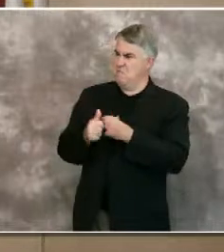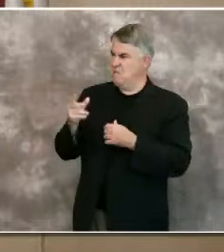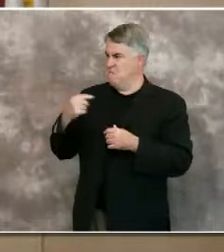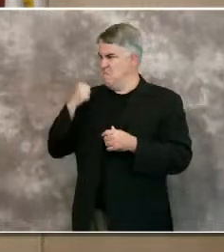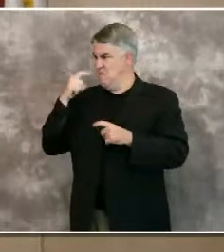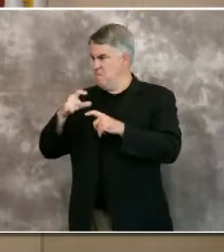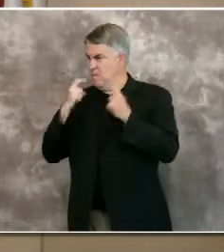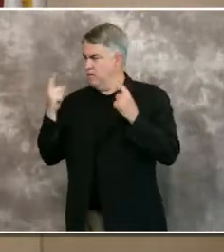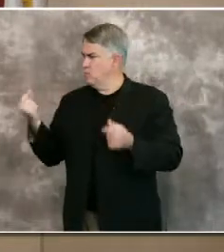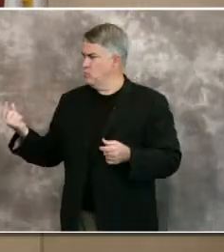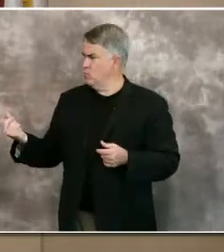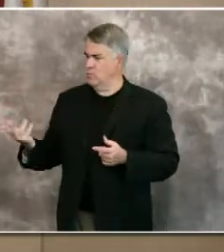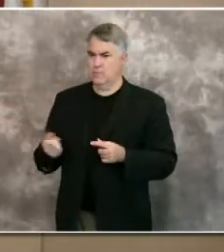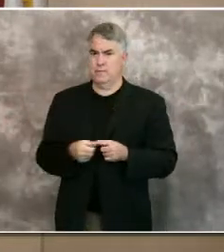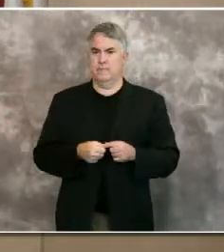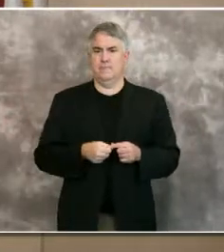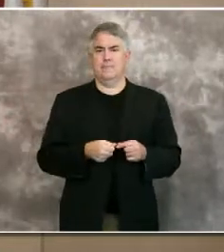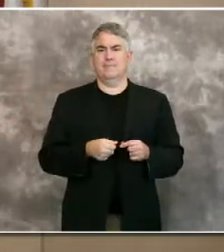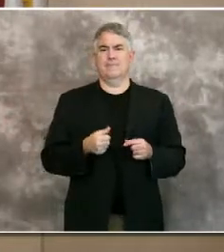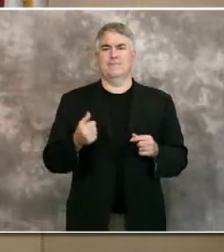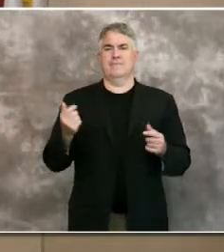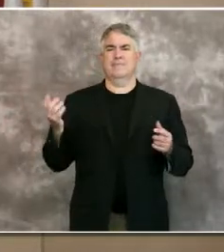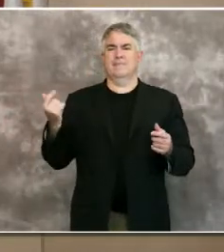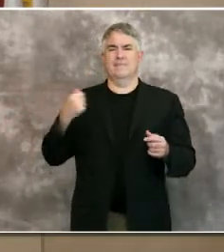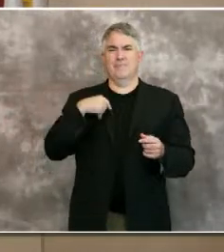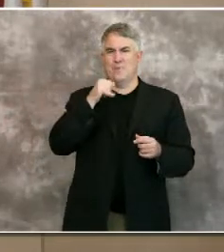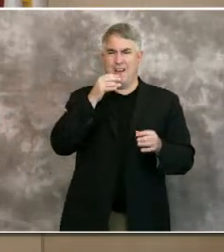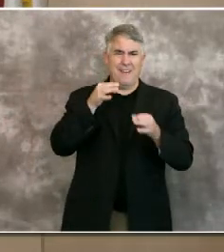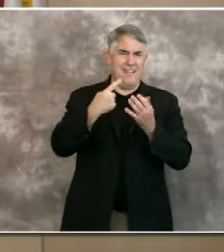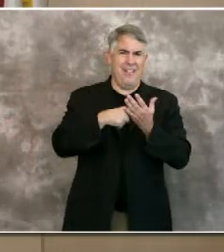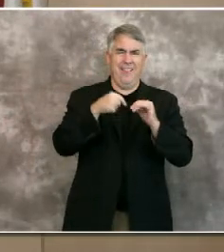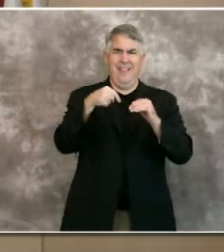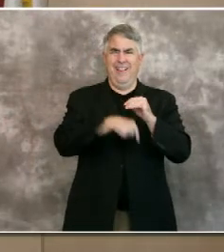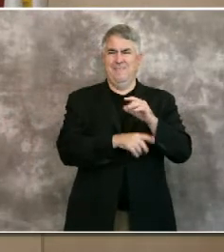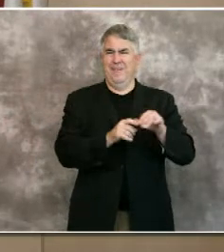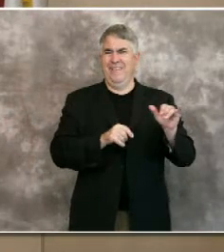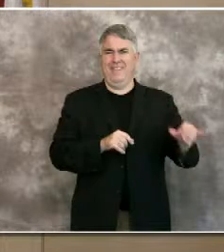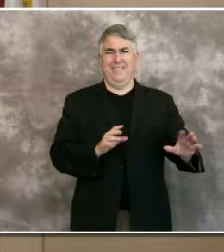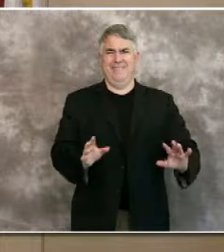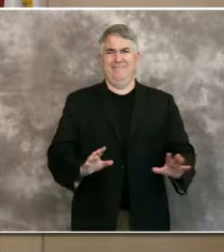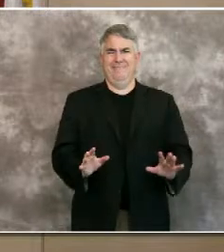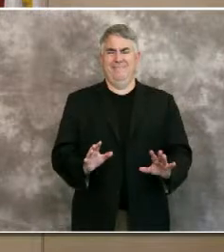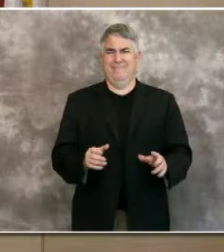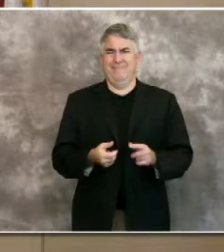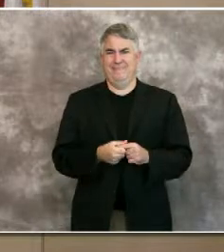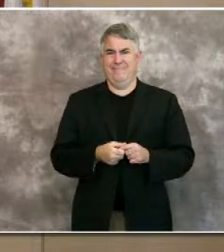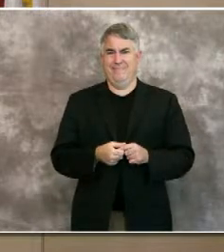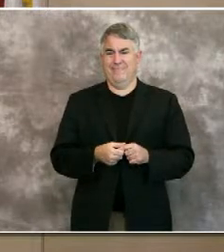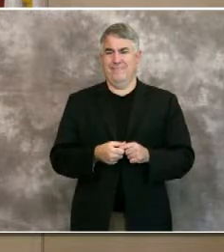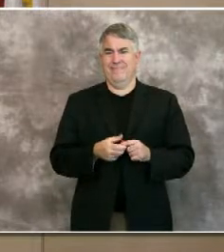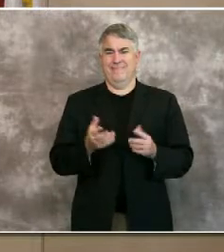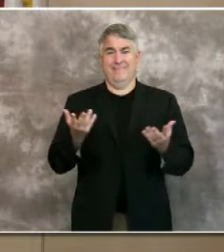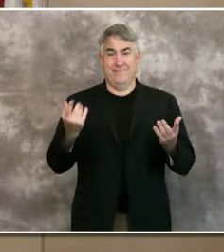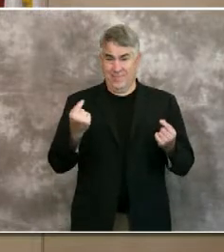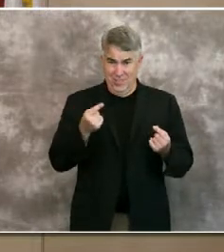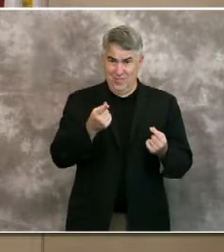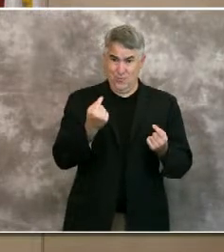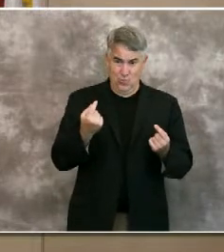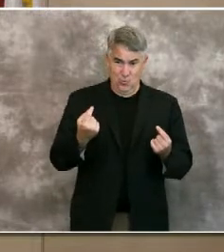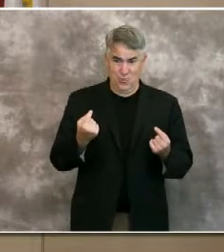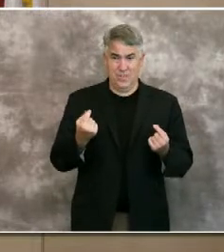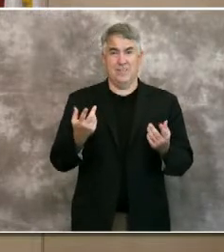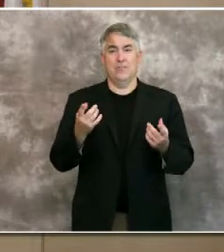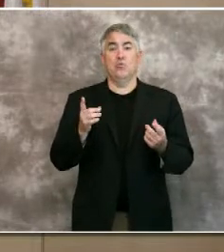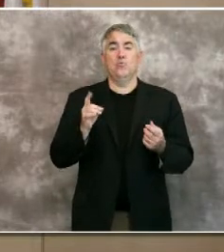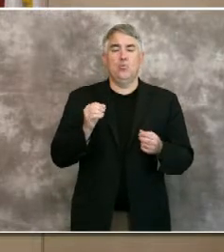we're not going to go in any details about that. Our focus is to do the right thing and